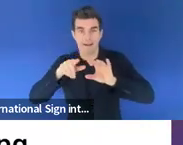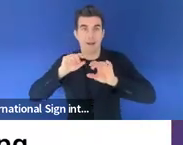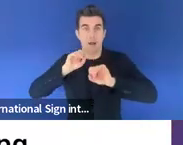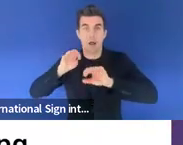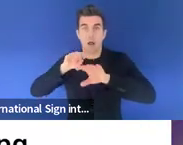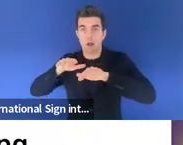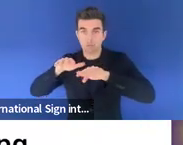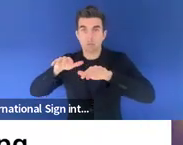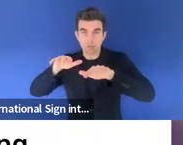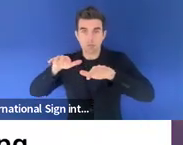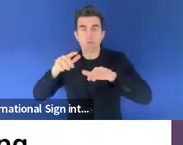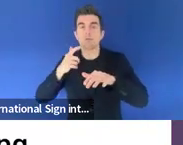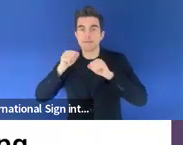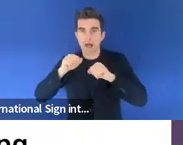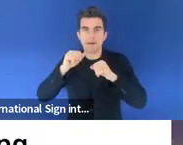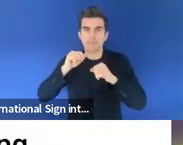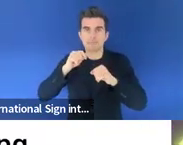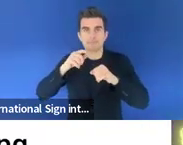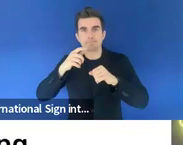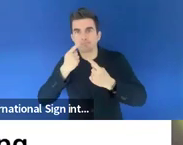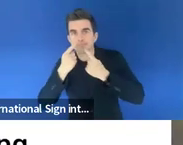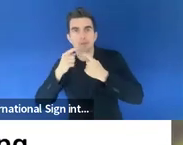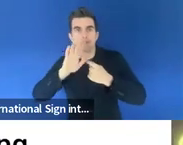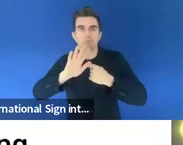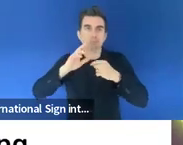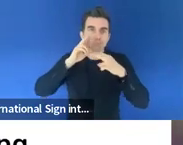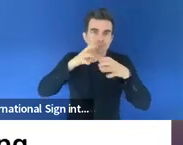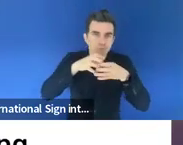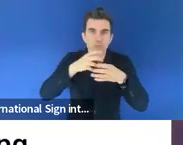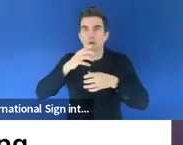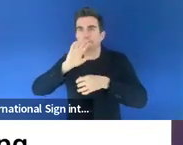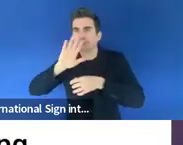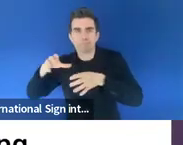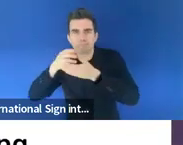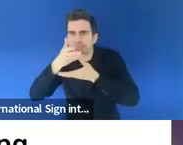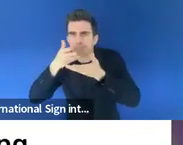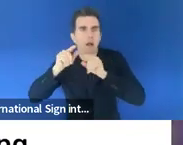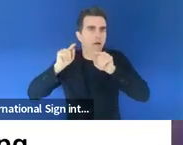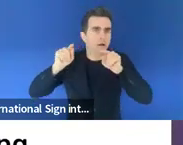secondary value is important for us to understand and be able to